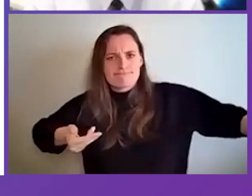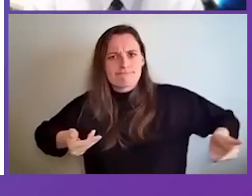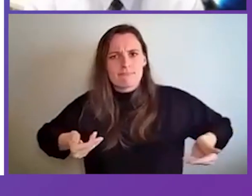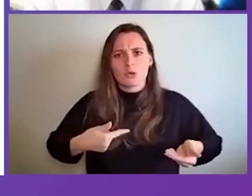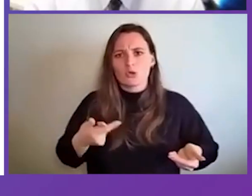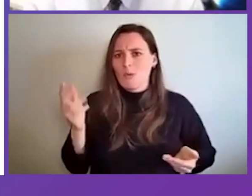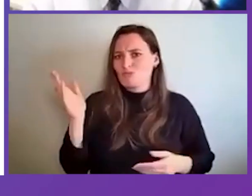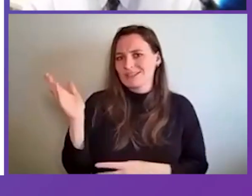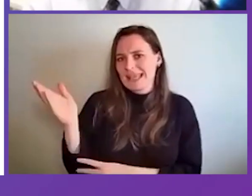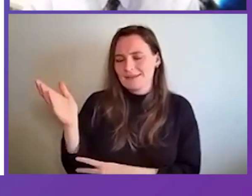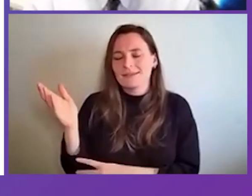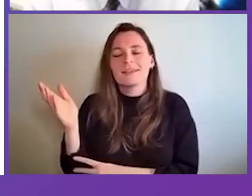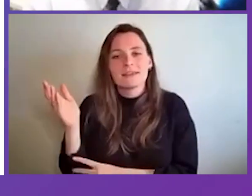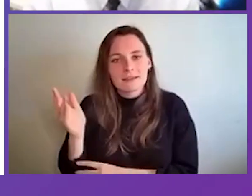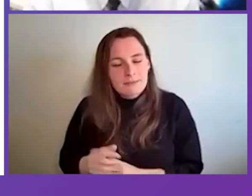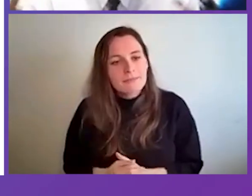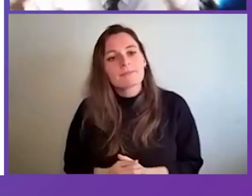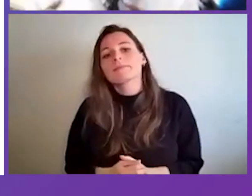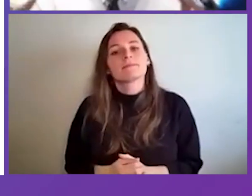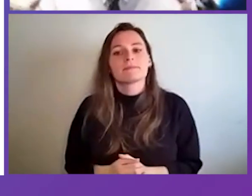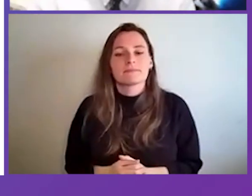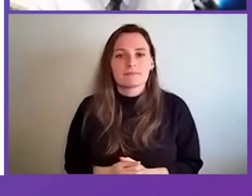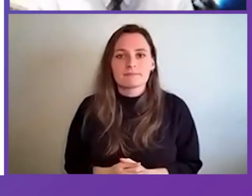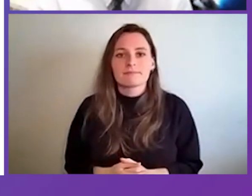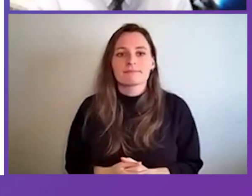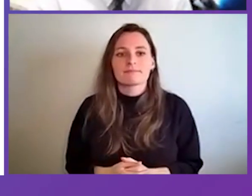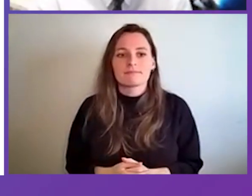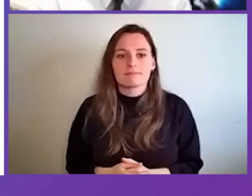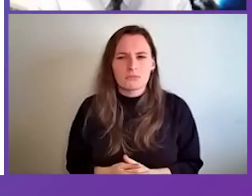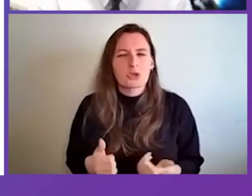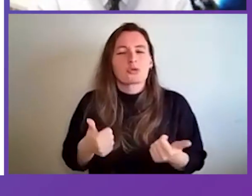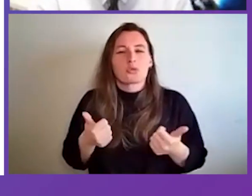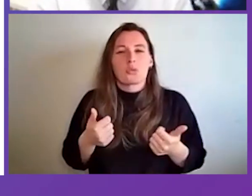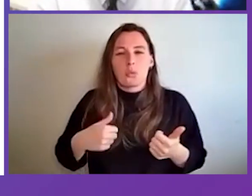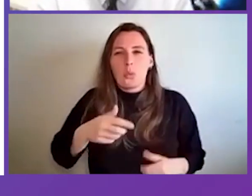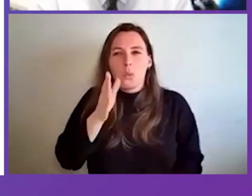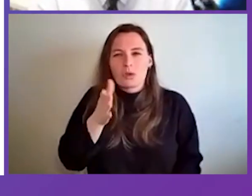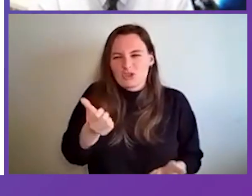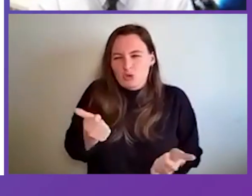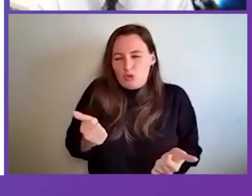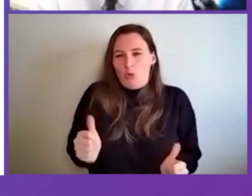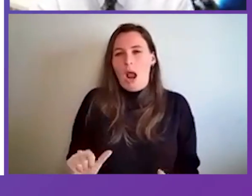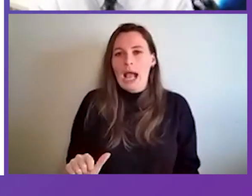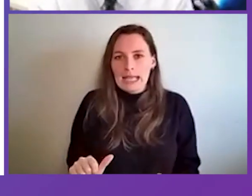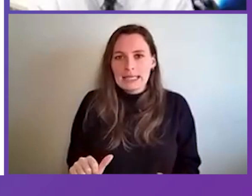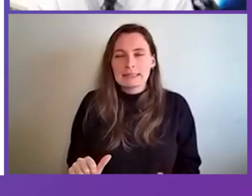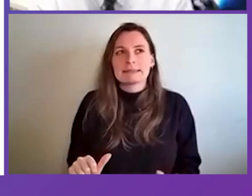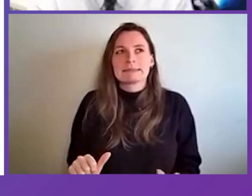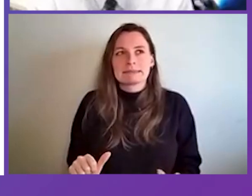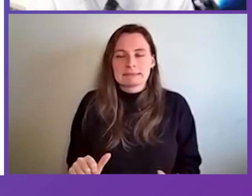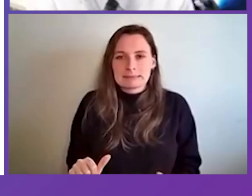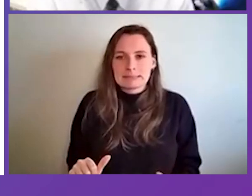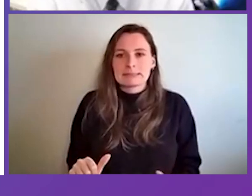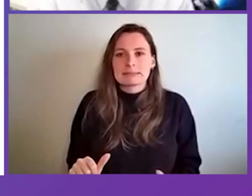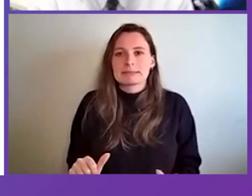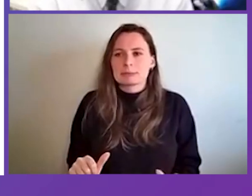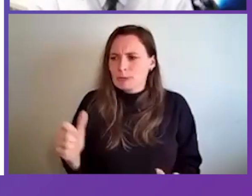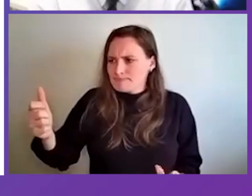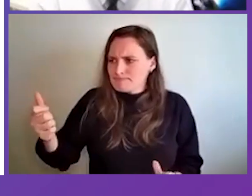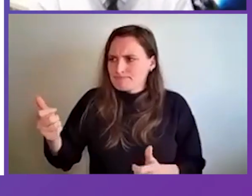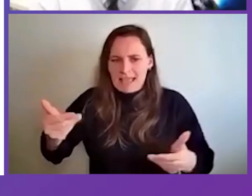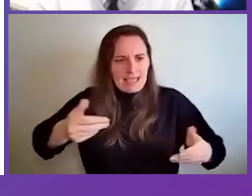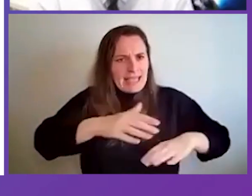and we're going to try to pack this schedule full of of people that that understand these